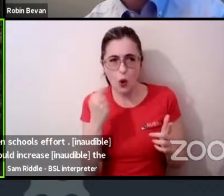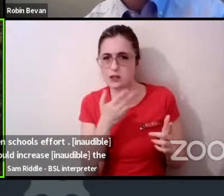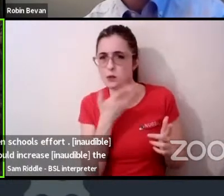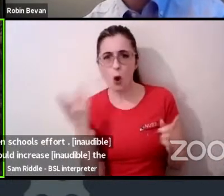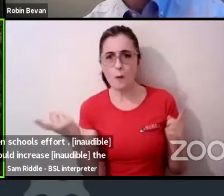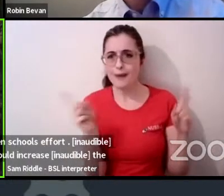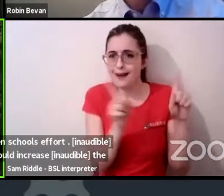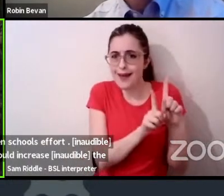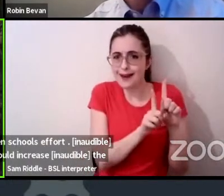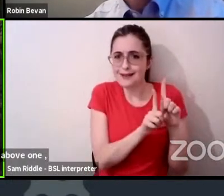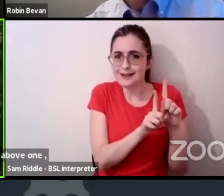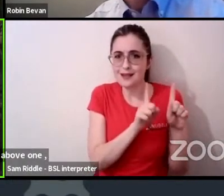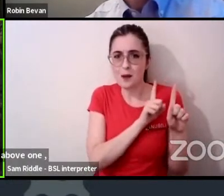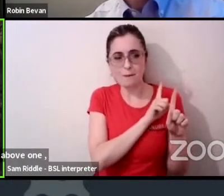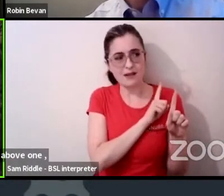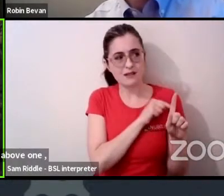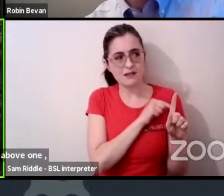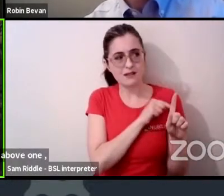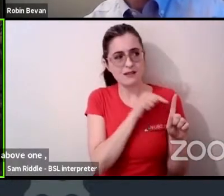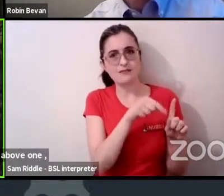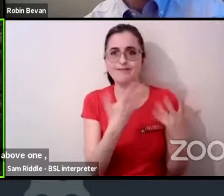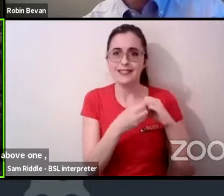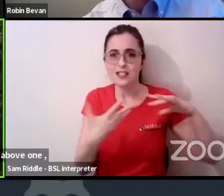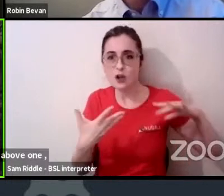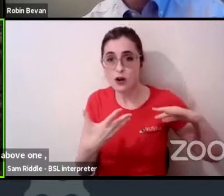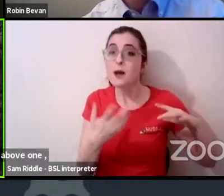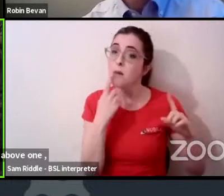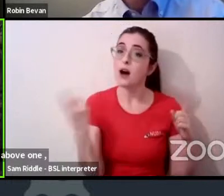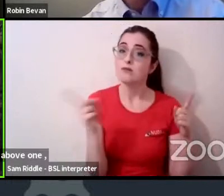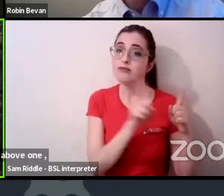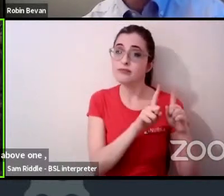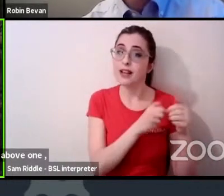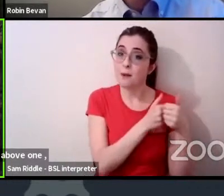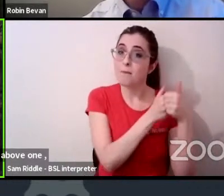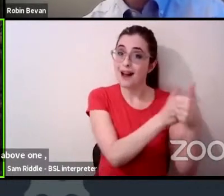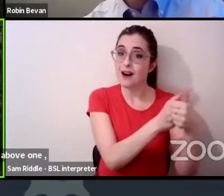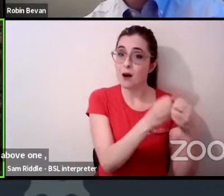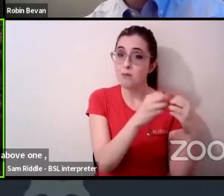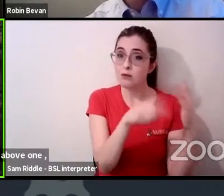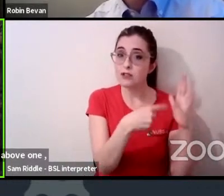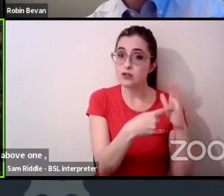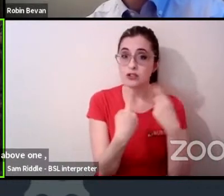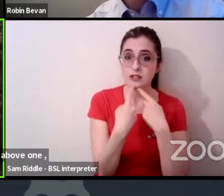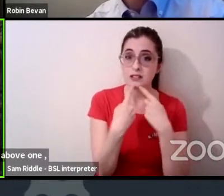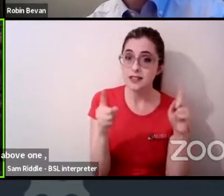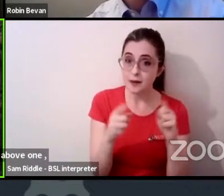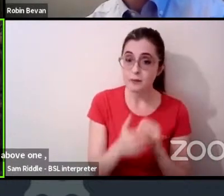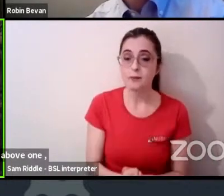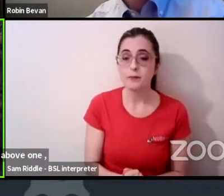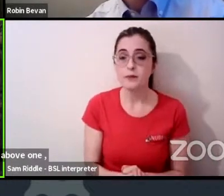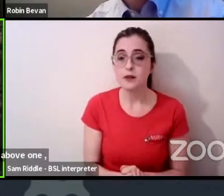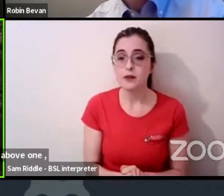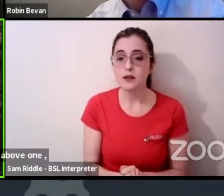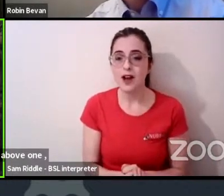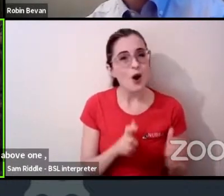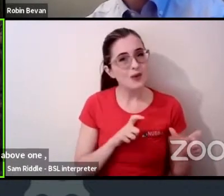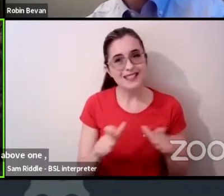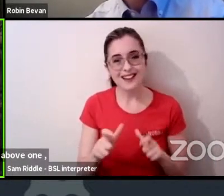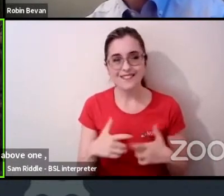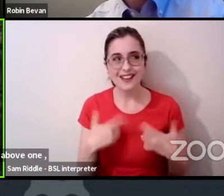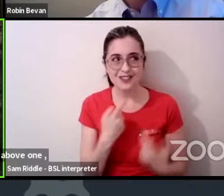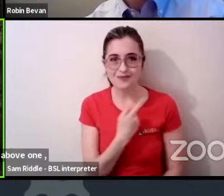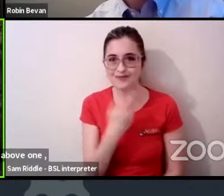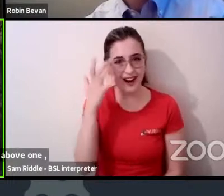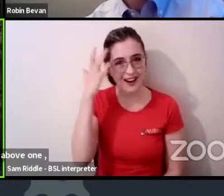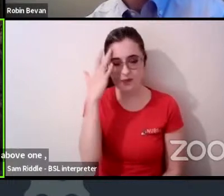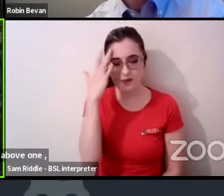of reported splits, but he did appear and backed the Prime Minister to the hilt. Now, we still think the government is wrong. We